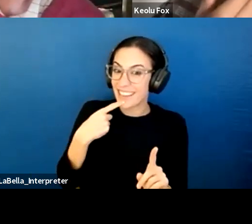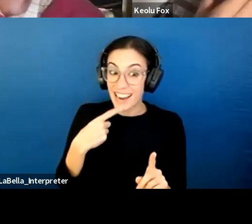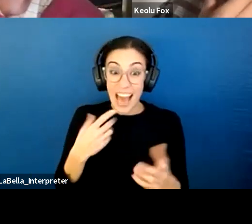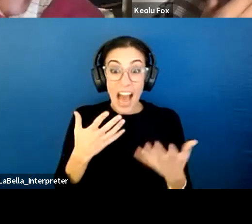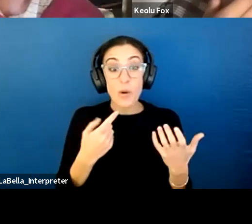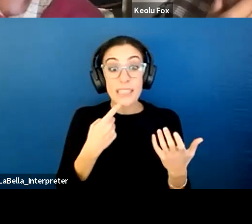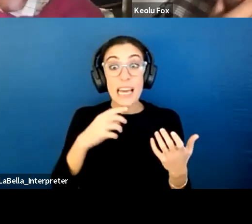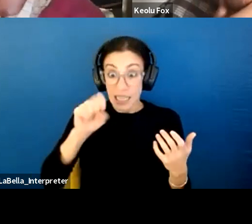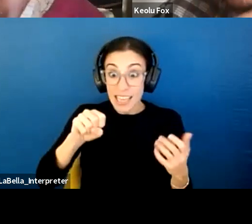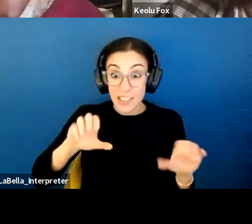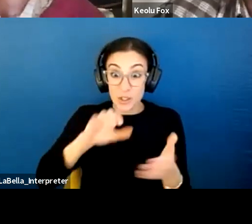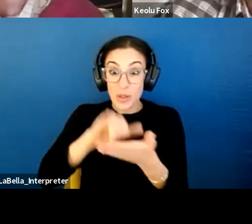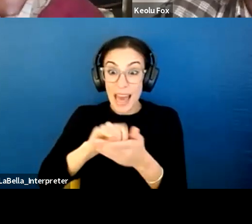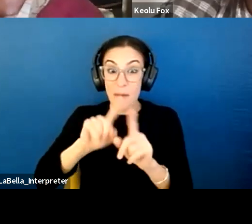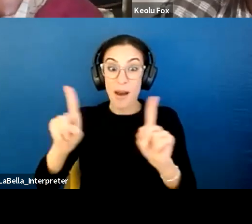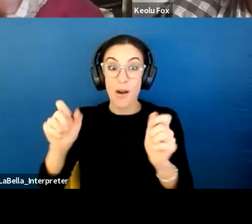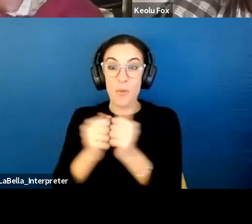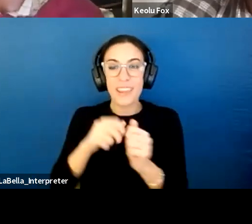but with policymakers.